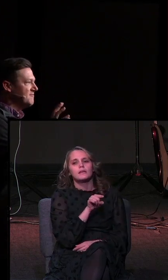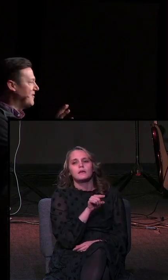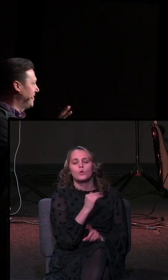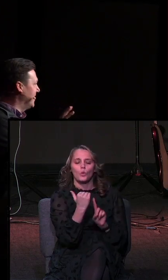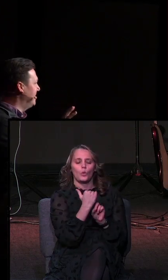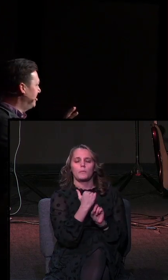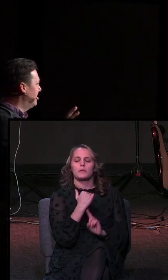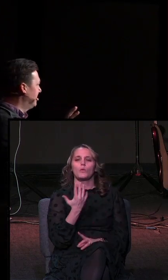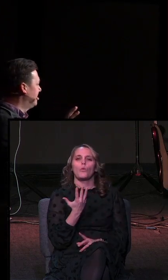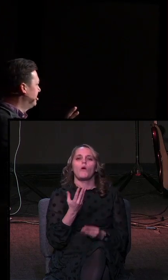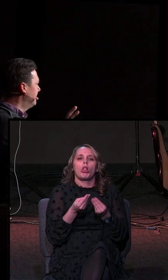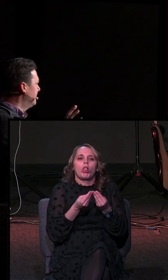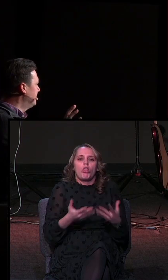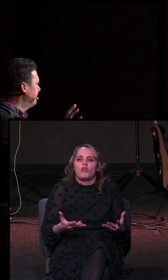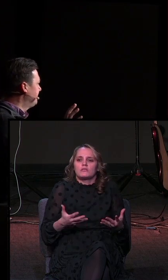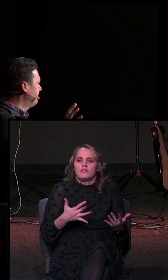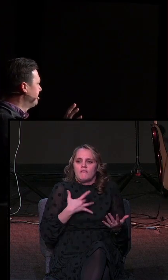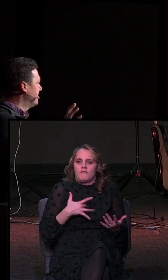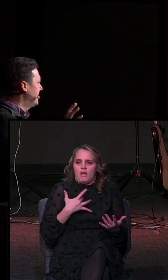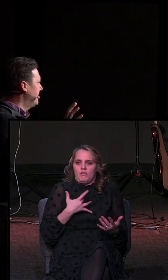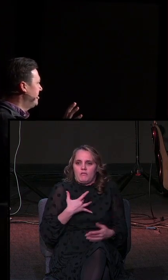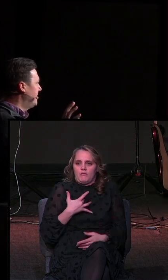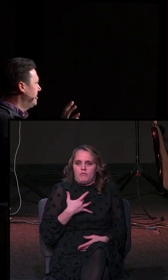lost felt like.